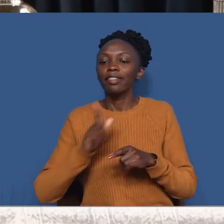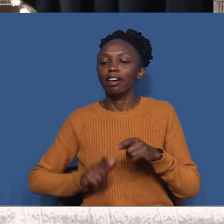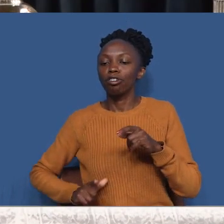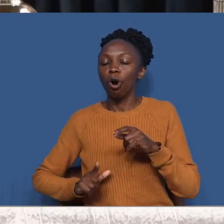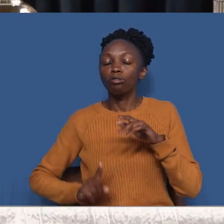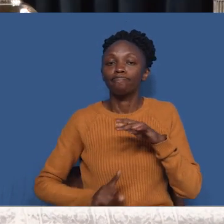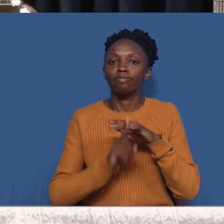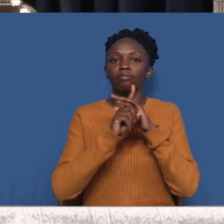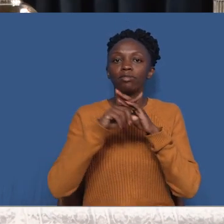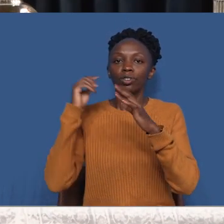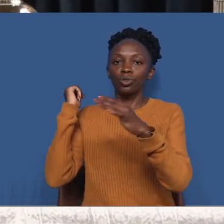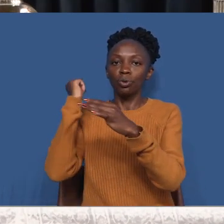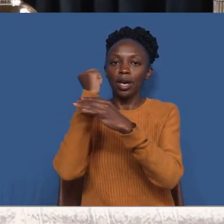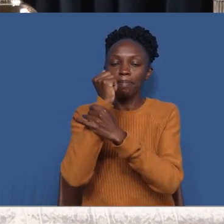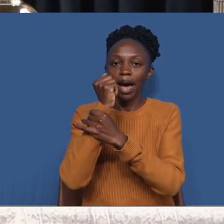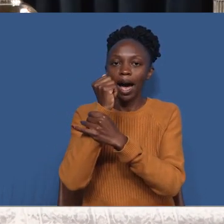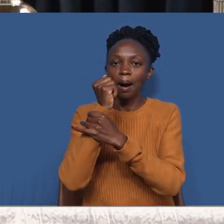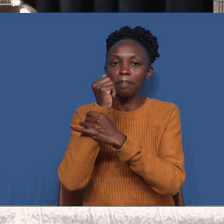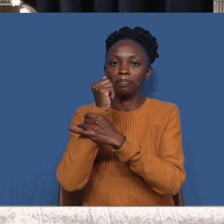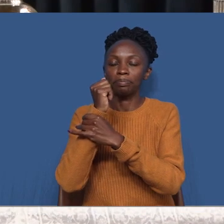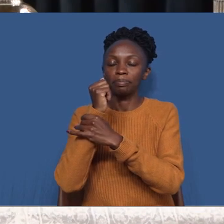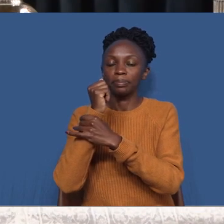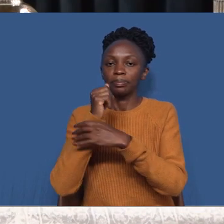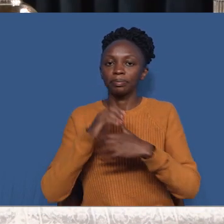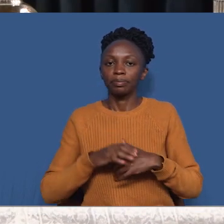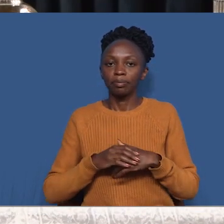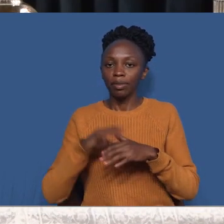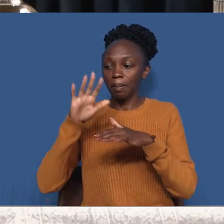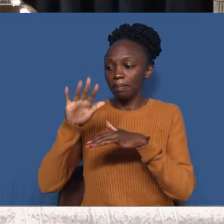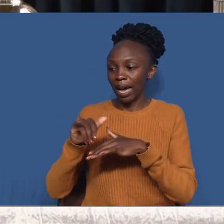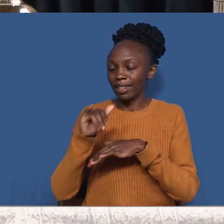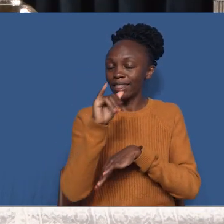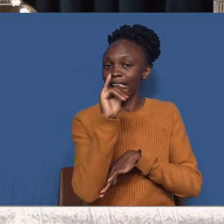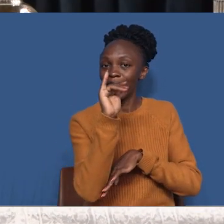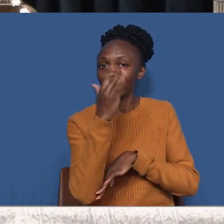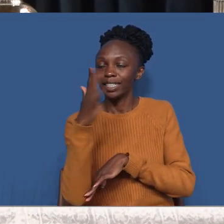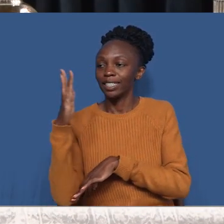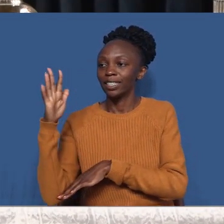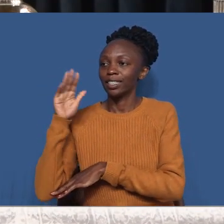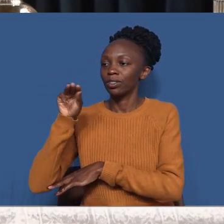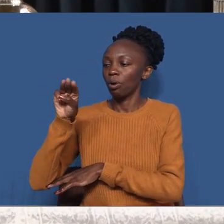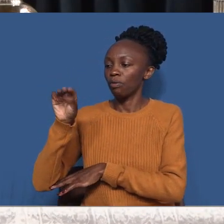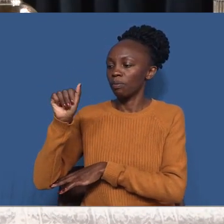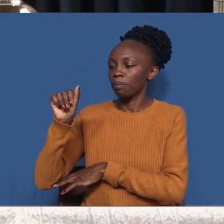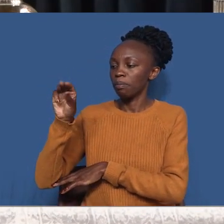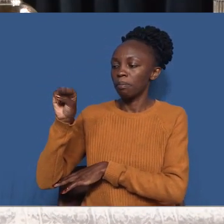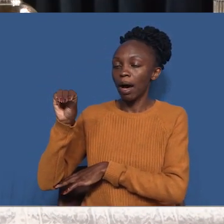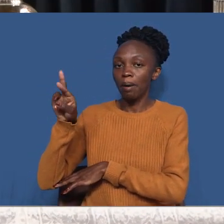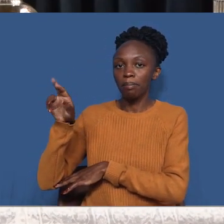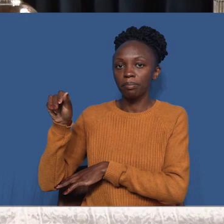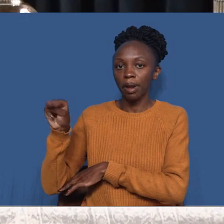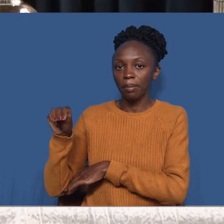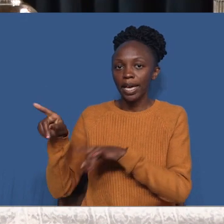Abraham by the terebinth trees of Mamre as he was